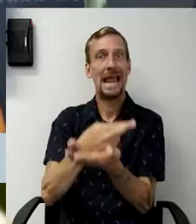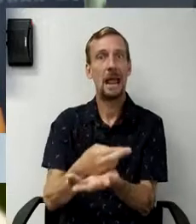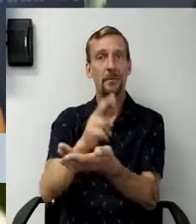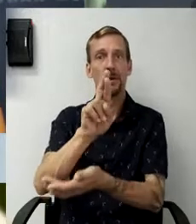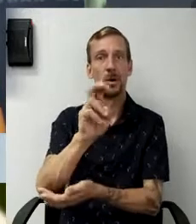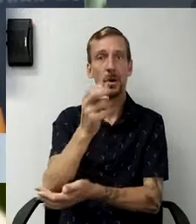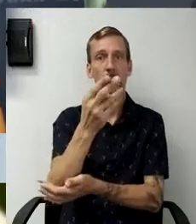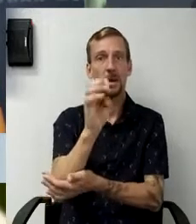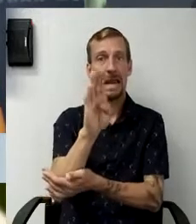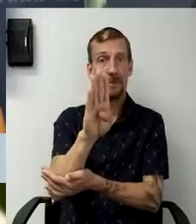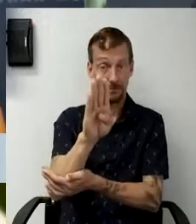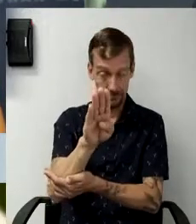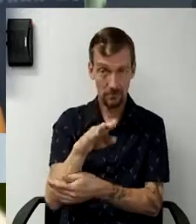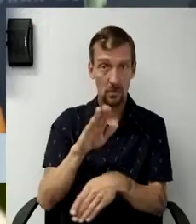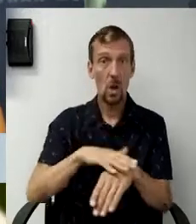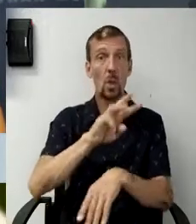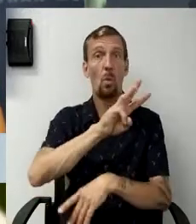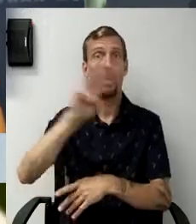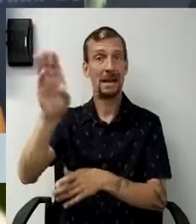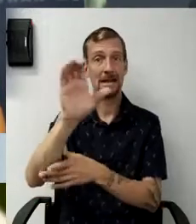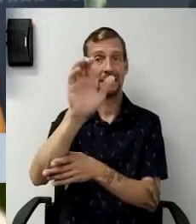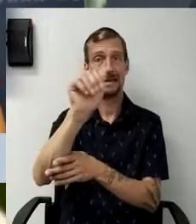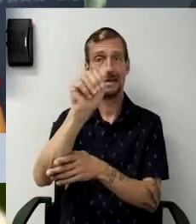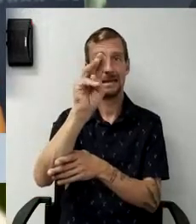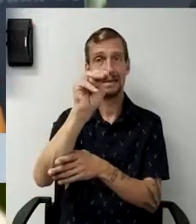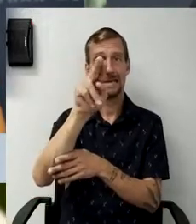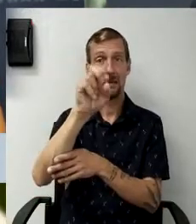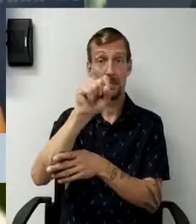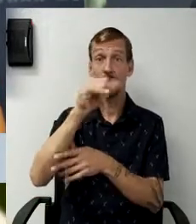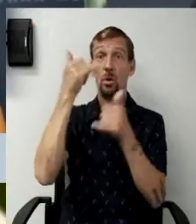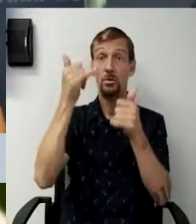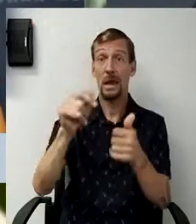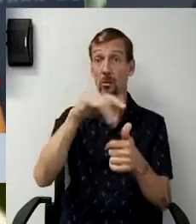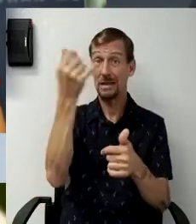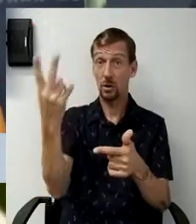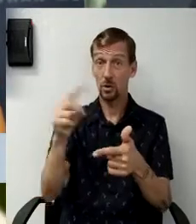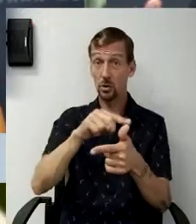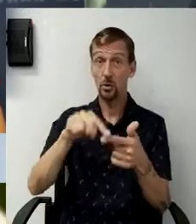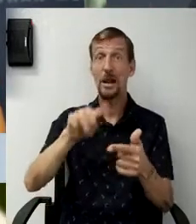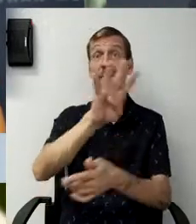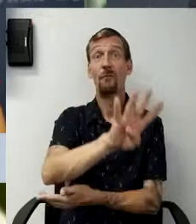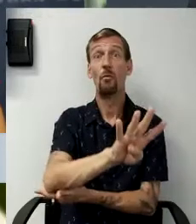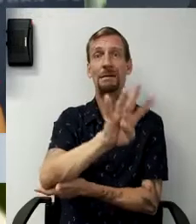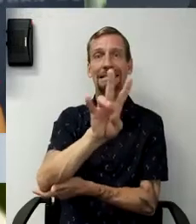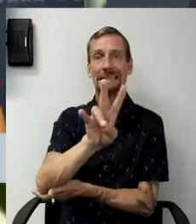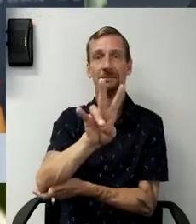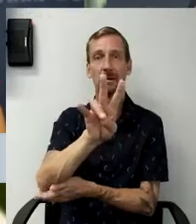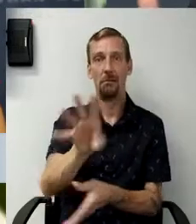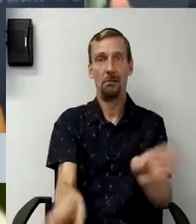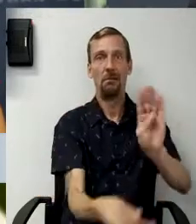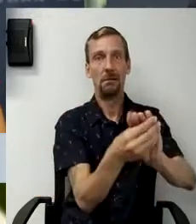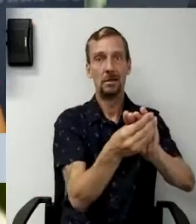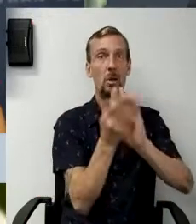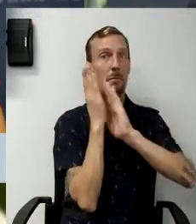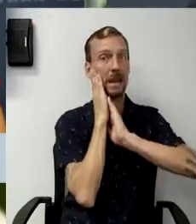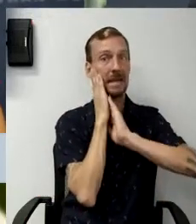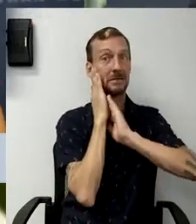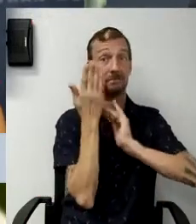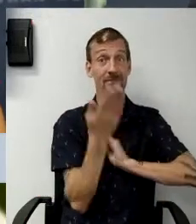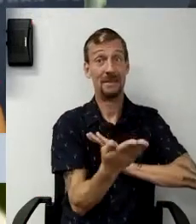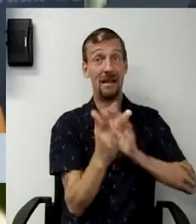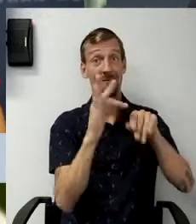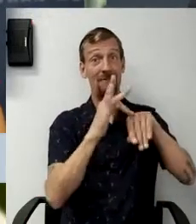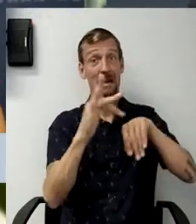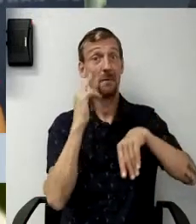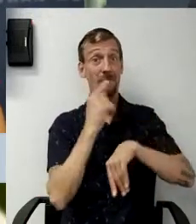Campus. Between the two facilities, there are 47 additional physical beds that